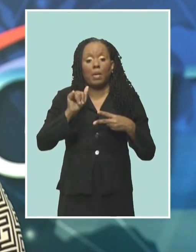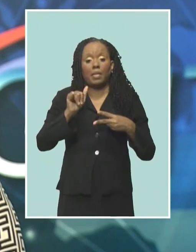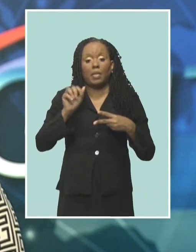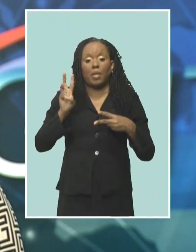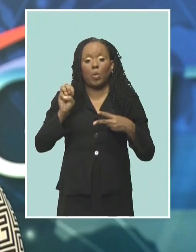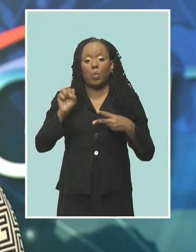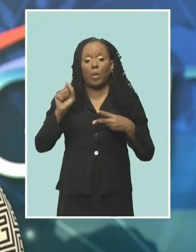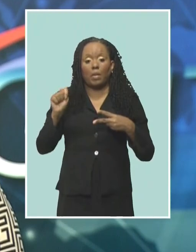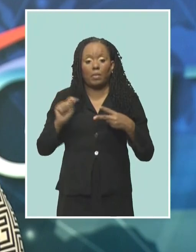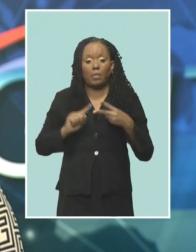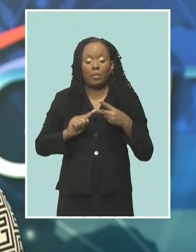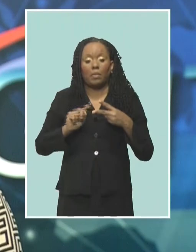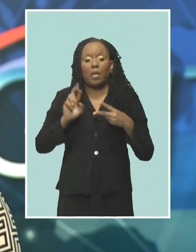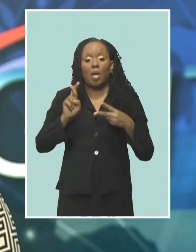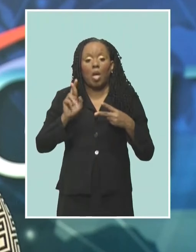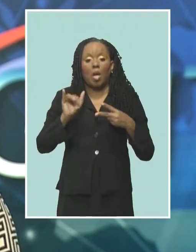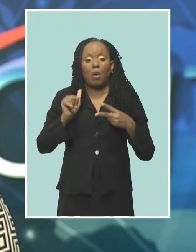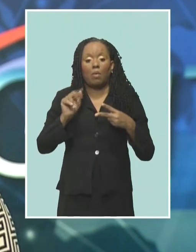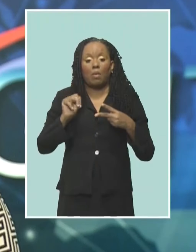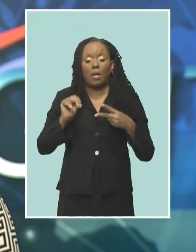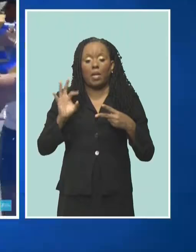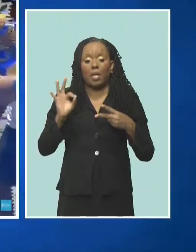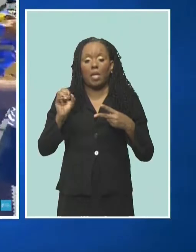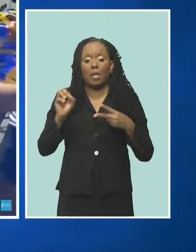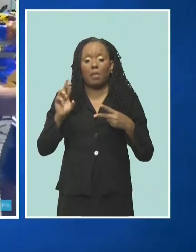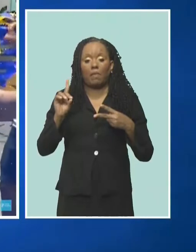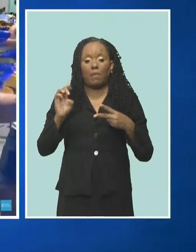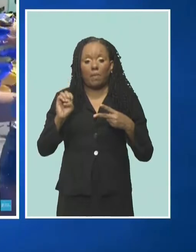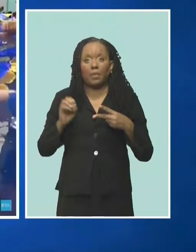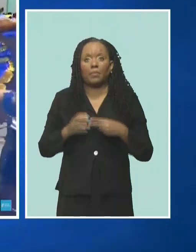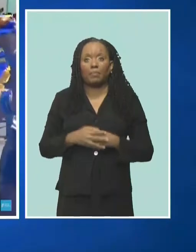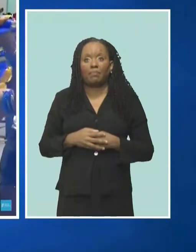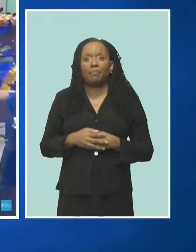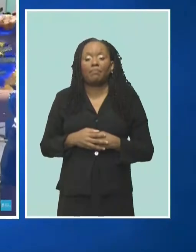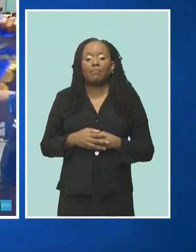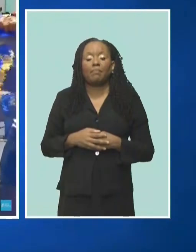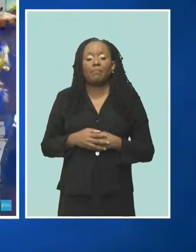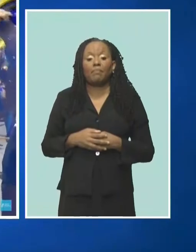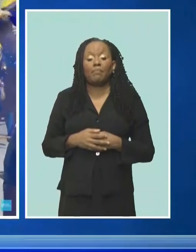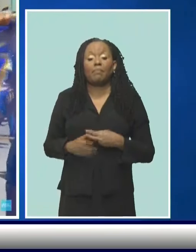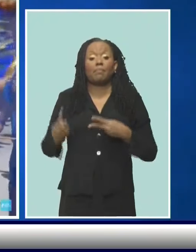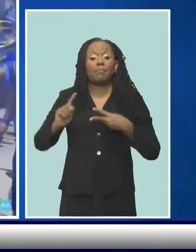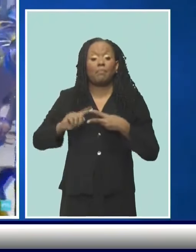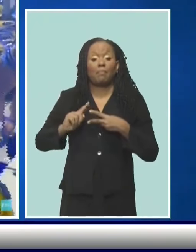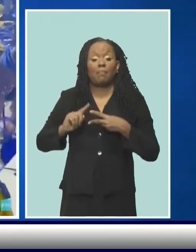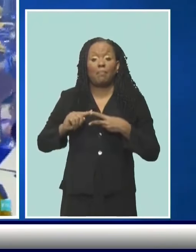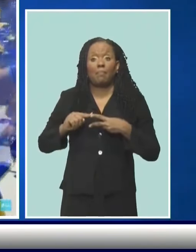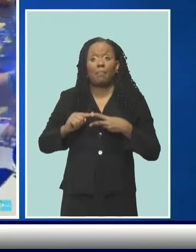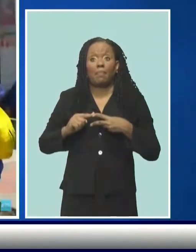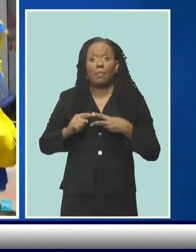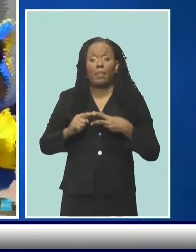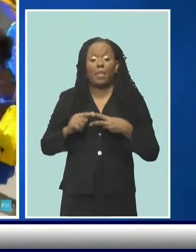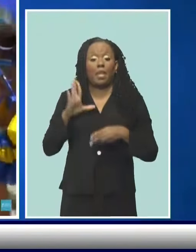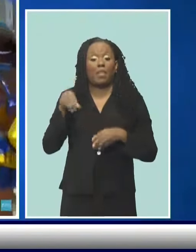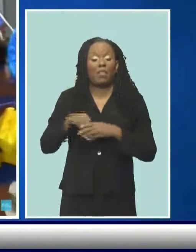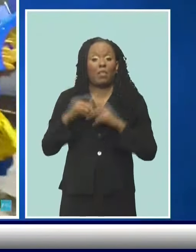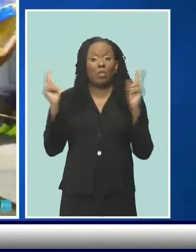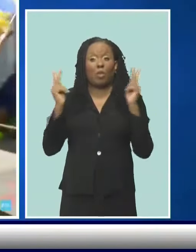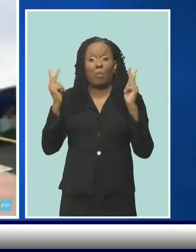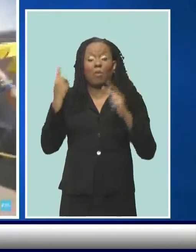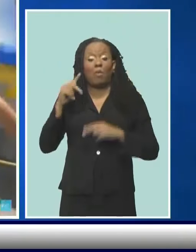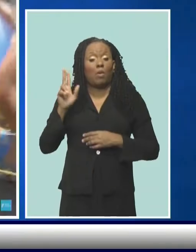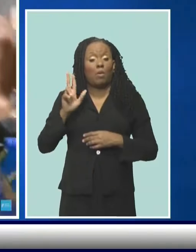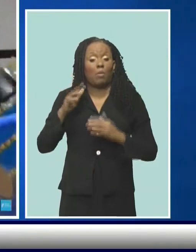day after the big jump up. After 33 years in the business, Betty West has experienced firsthand the